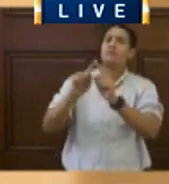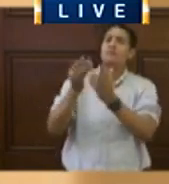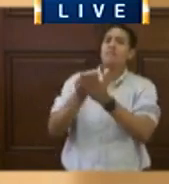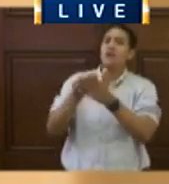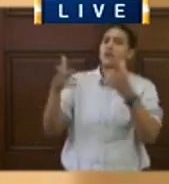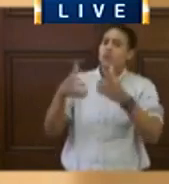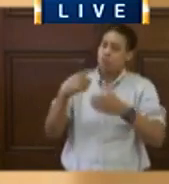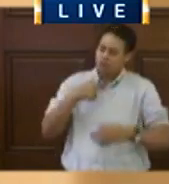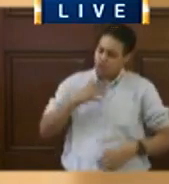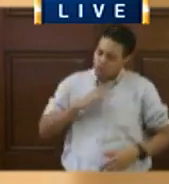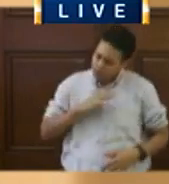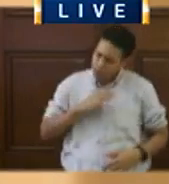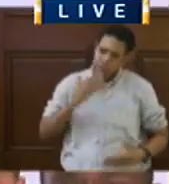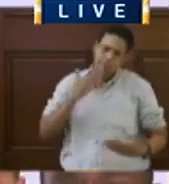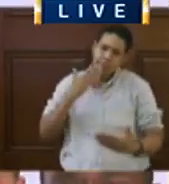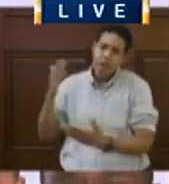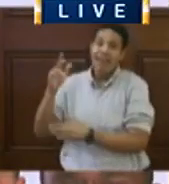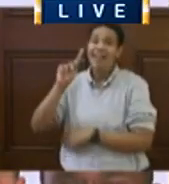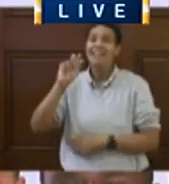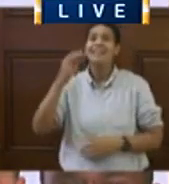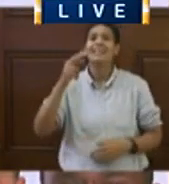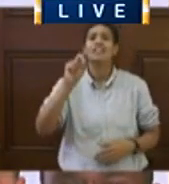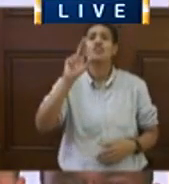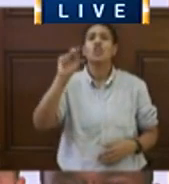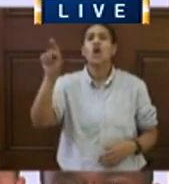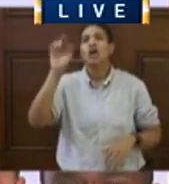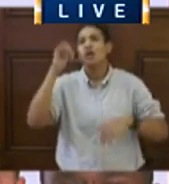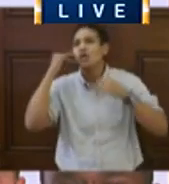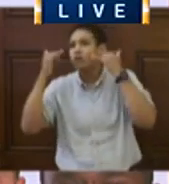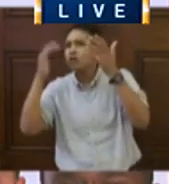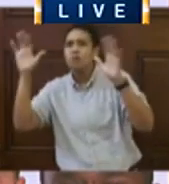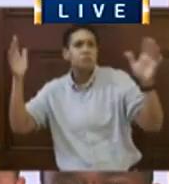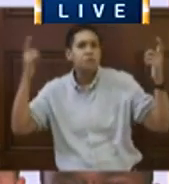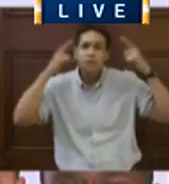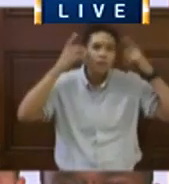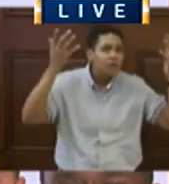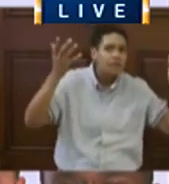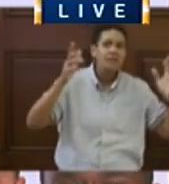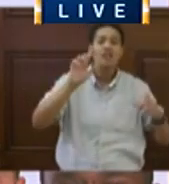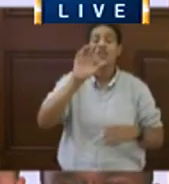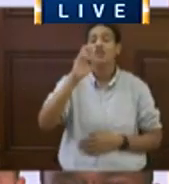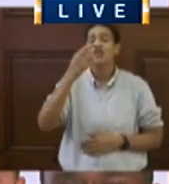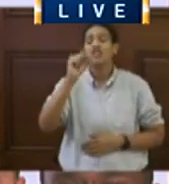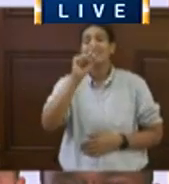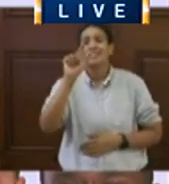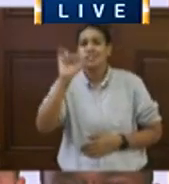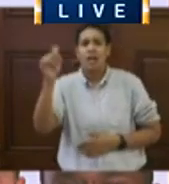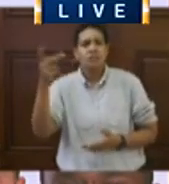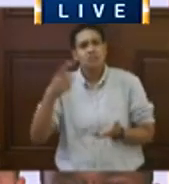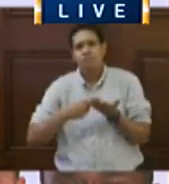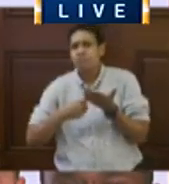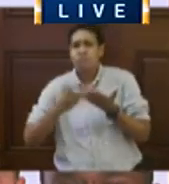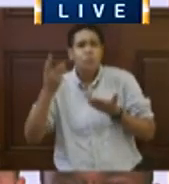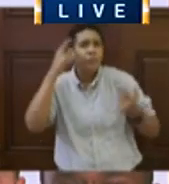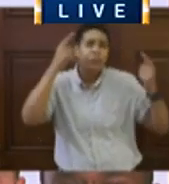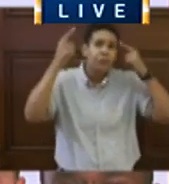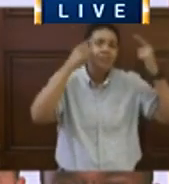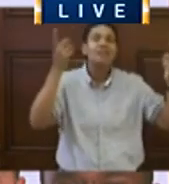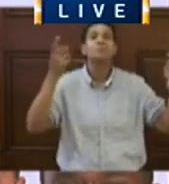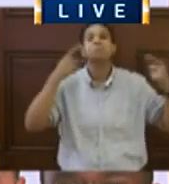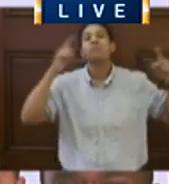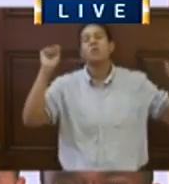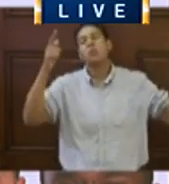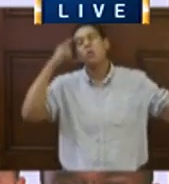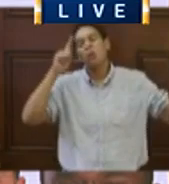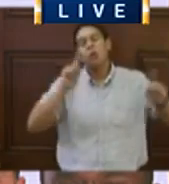played a significant role in that. I want to thank him for that. Chris Zaka played a significant role in that. Thank him for that, and for all your members. I